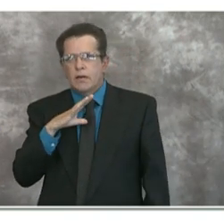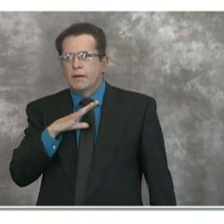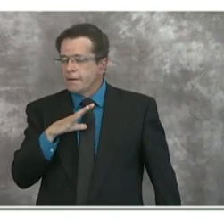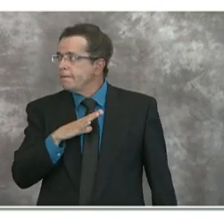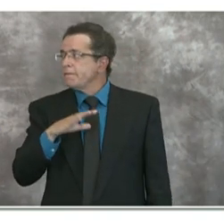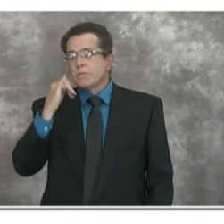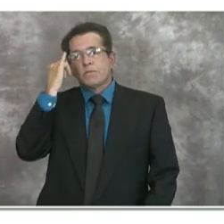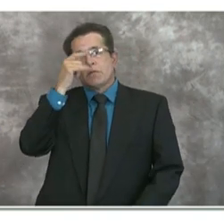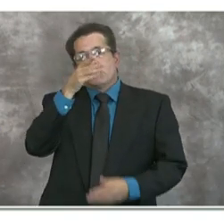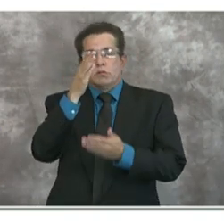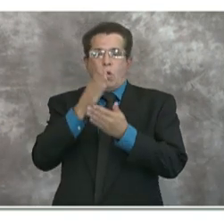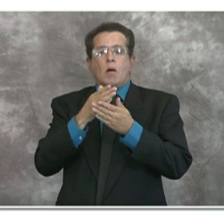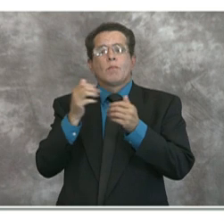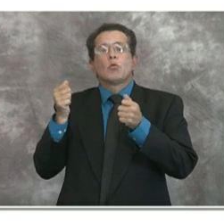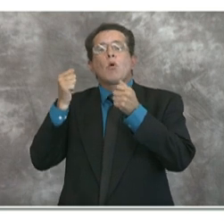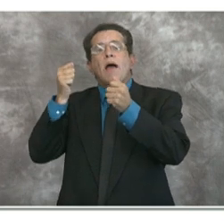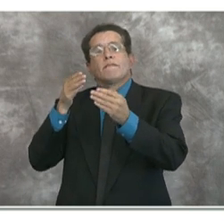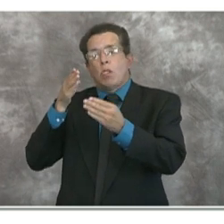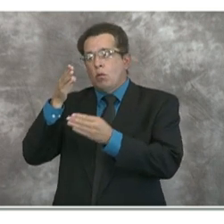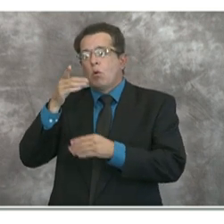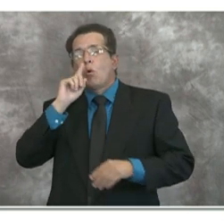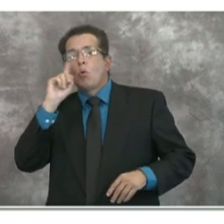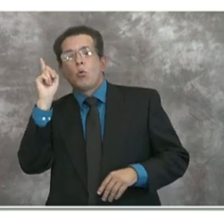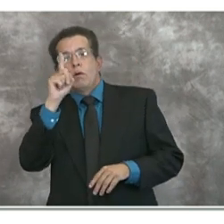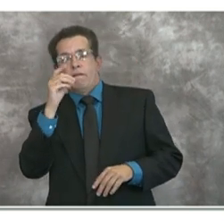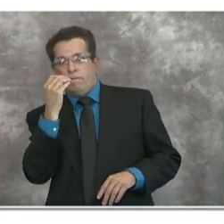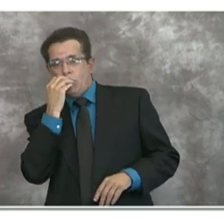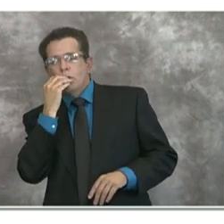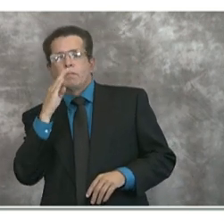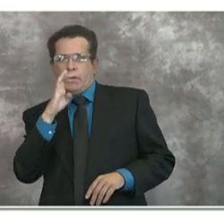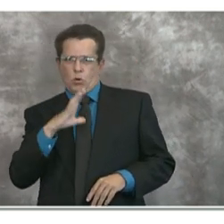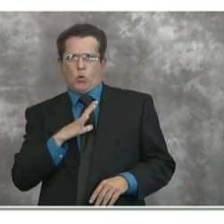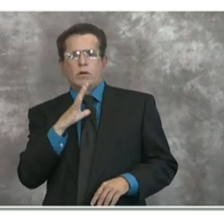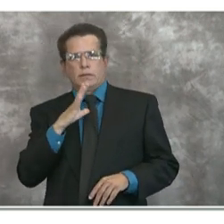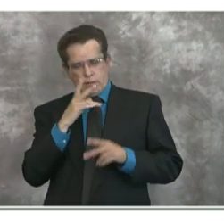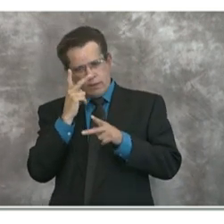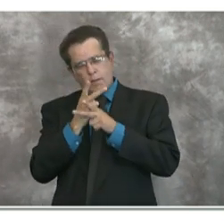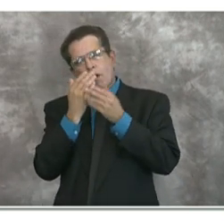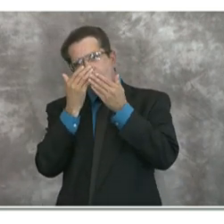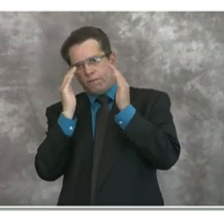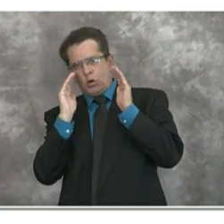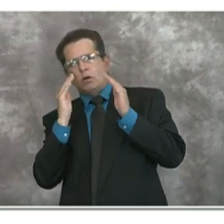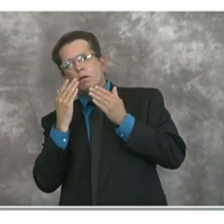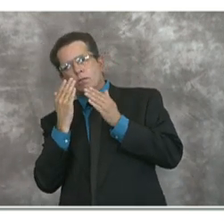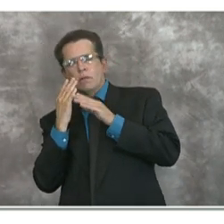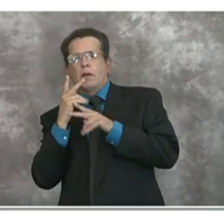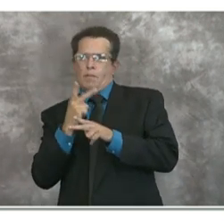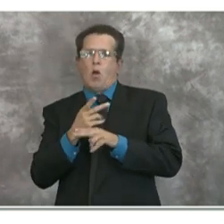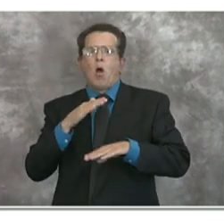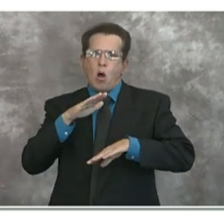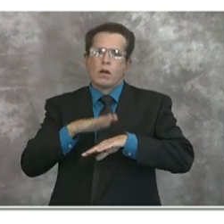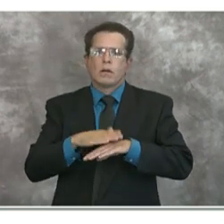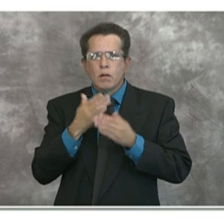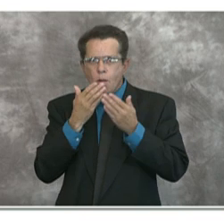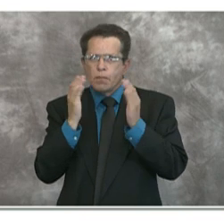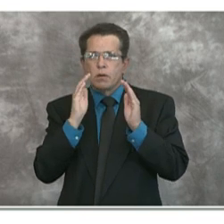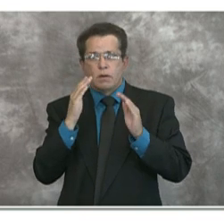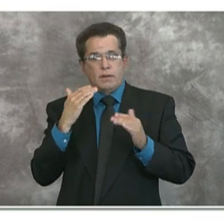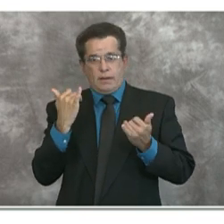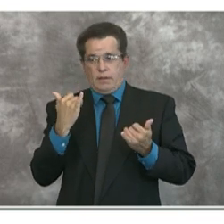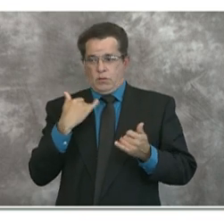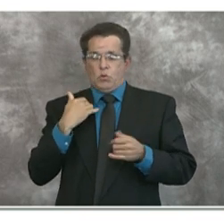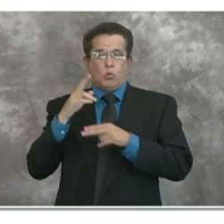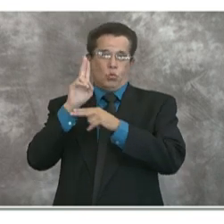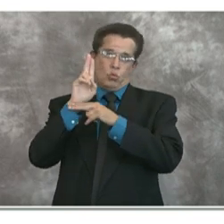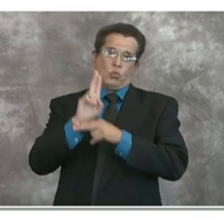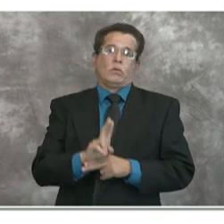And if you stop at a drive-thru to order food, please be courteous and keep your covering on. We've gotten pretty used to wearing